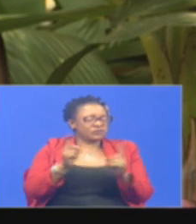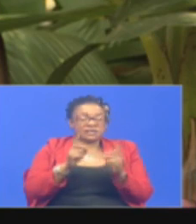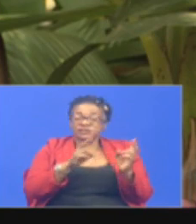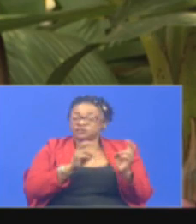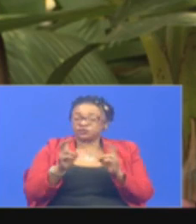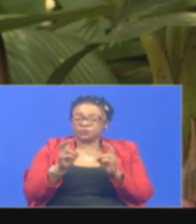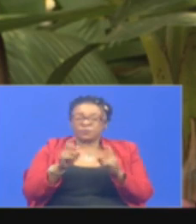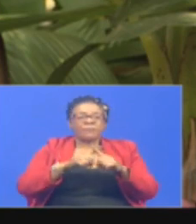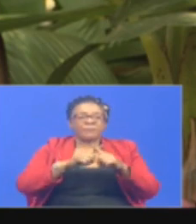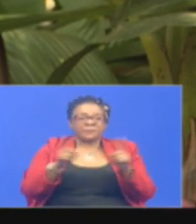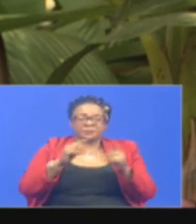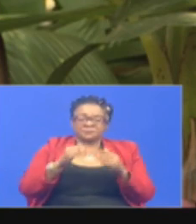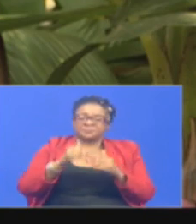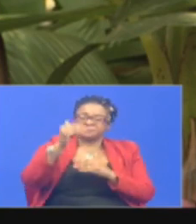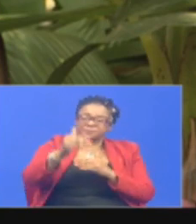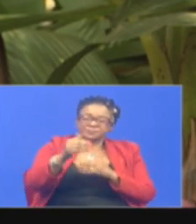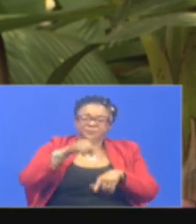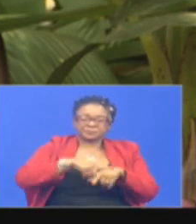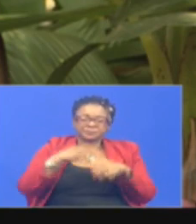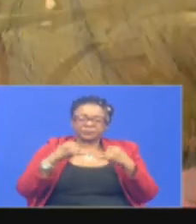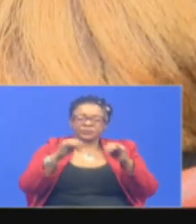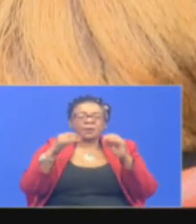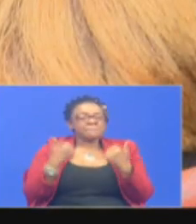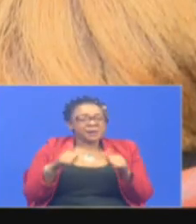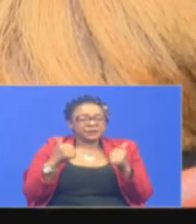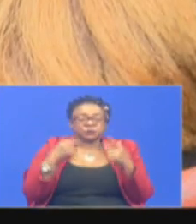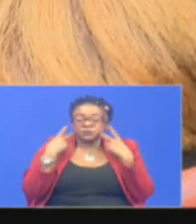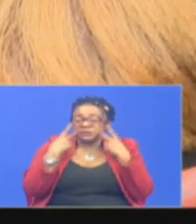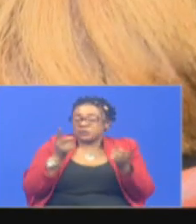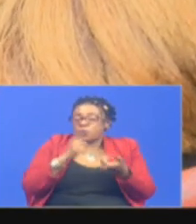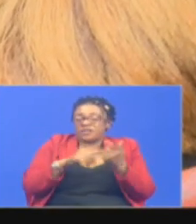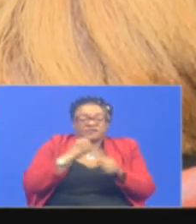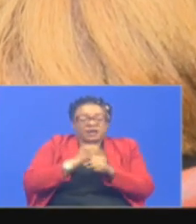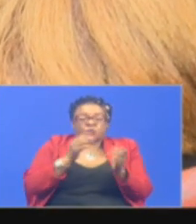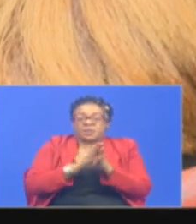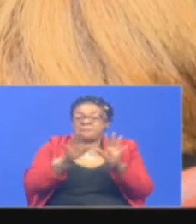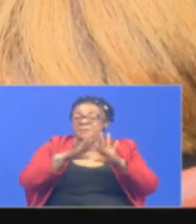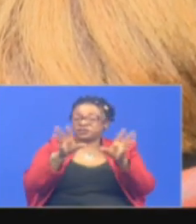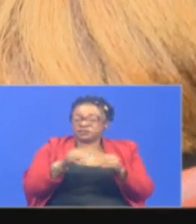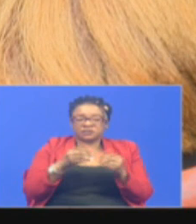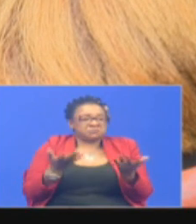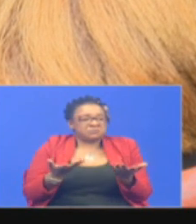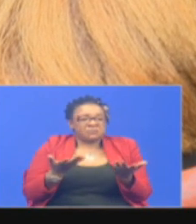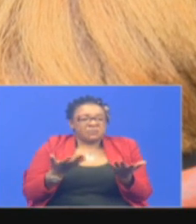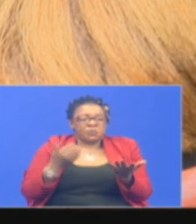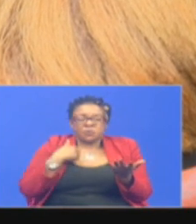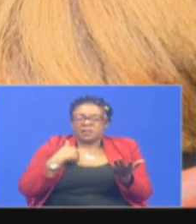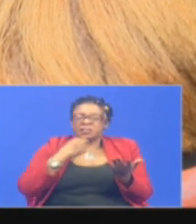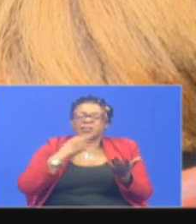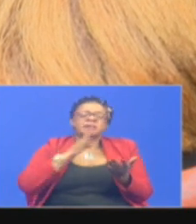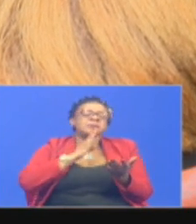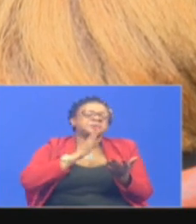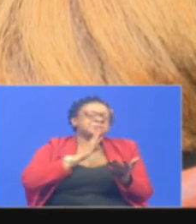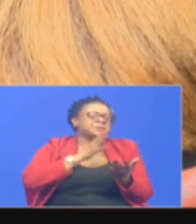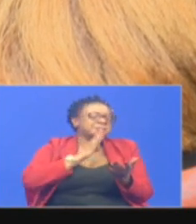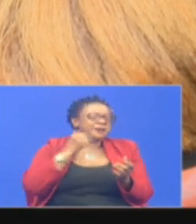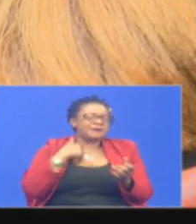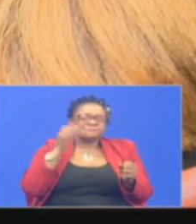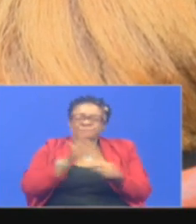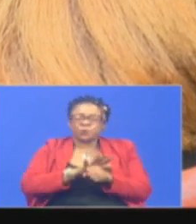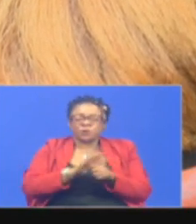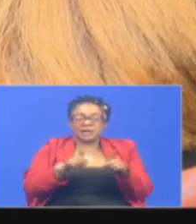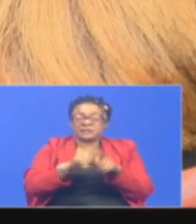even after they have not implemented it, see what they have done with our budgets. We are in crippling debt as a country. So you can't say